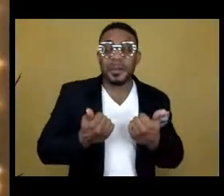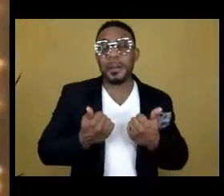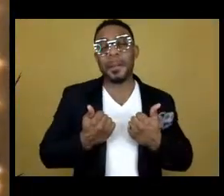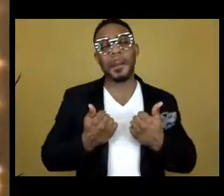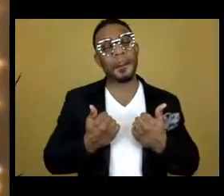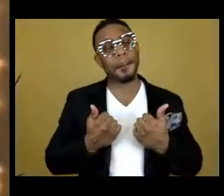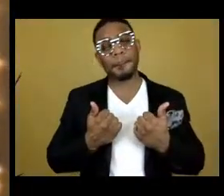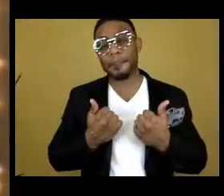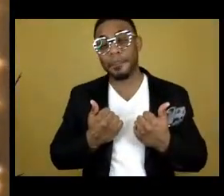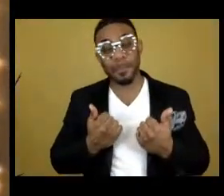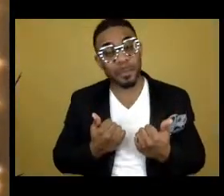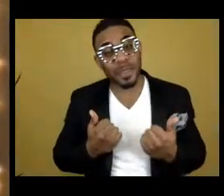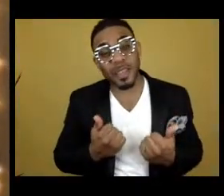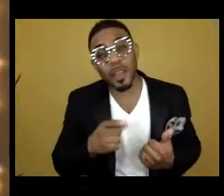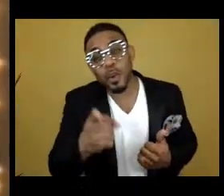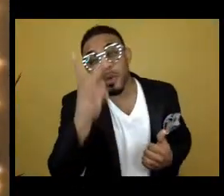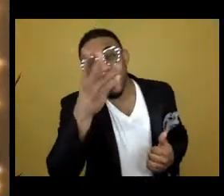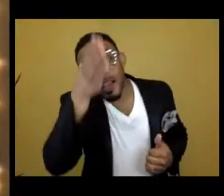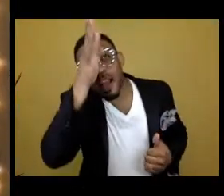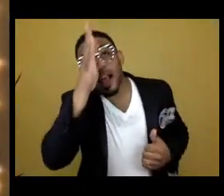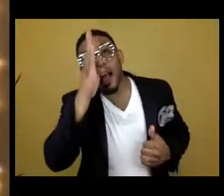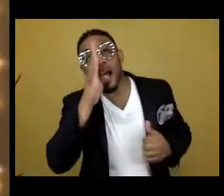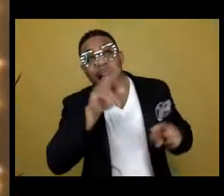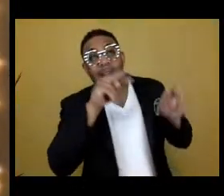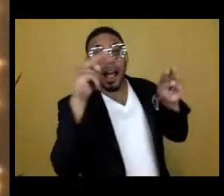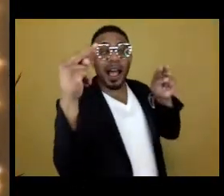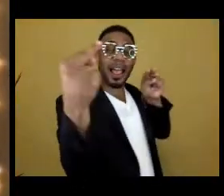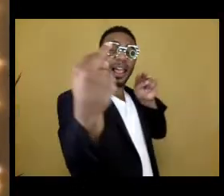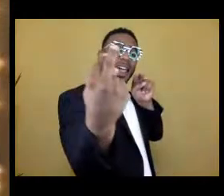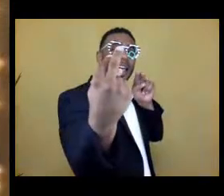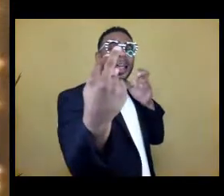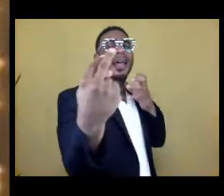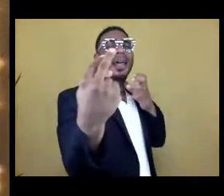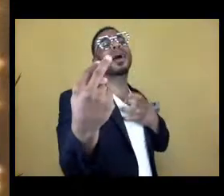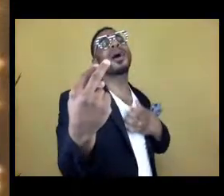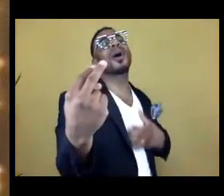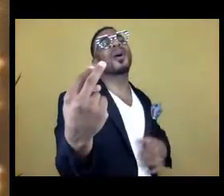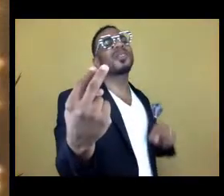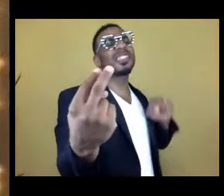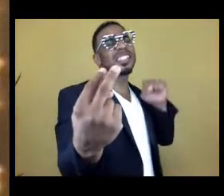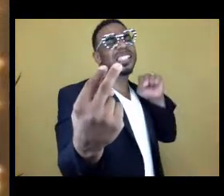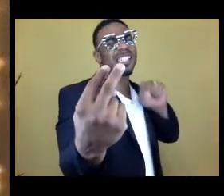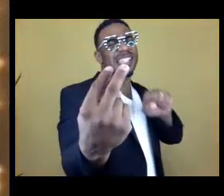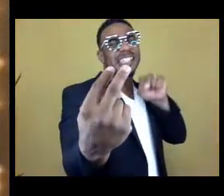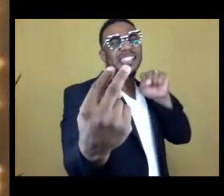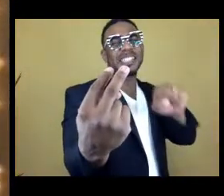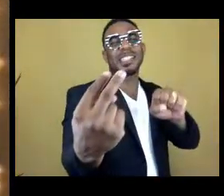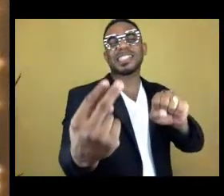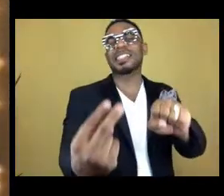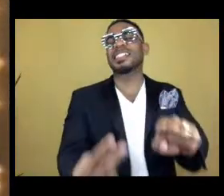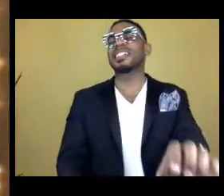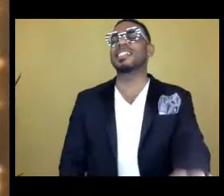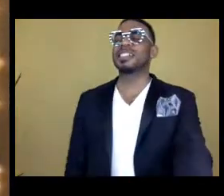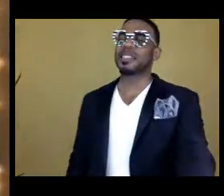good, but you see God in ways I wish I